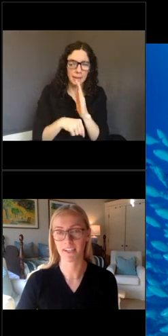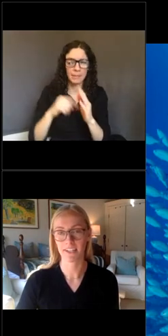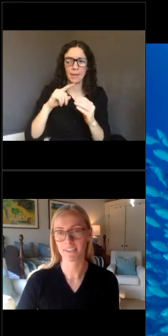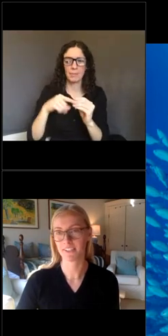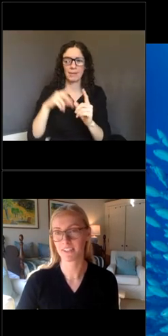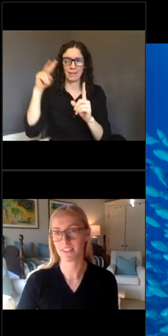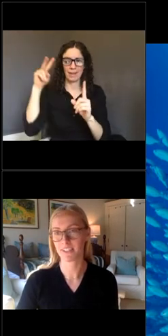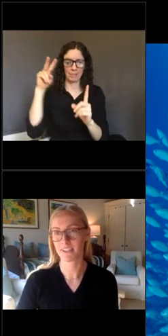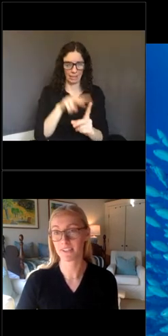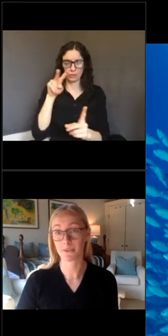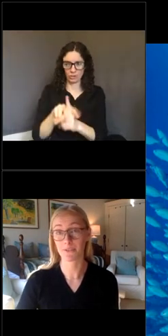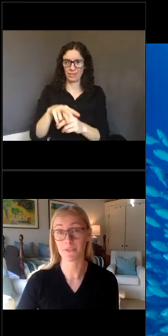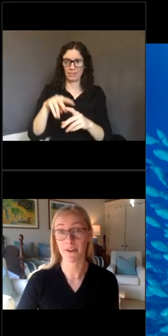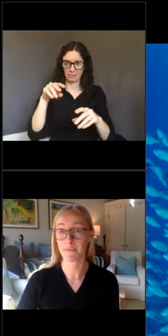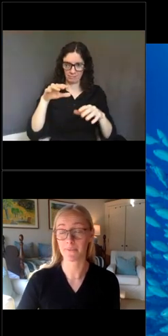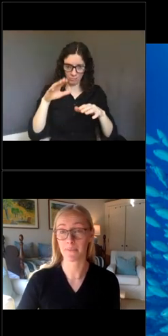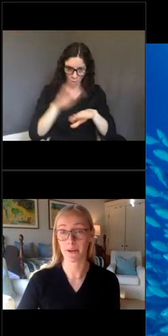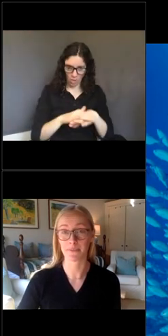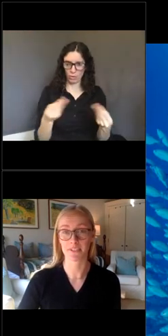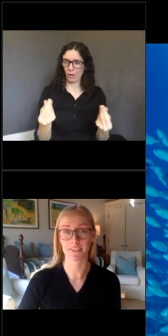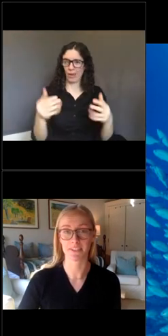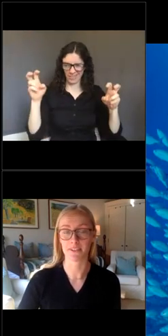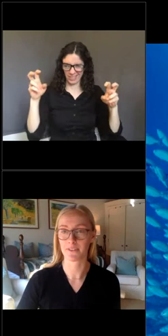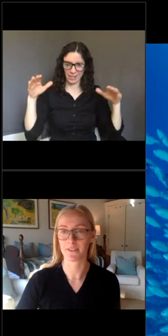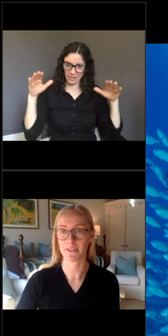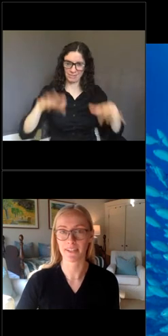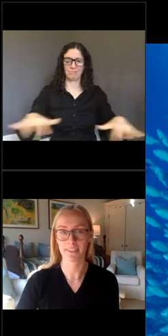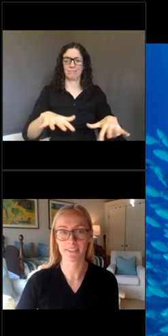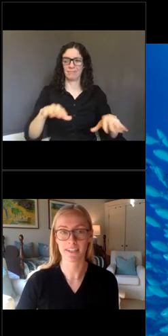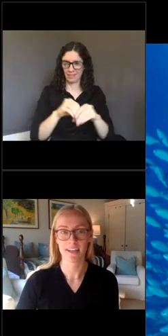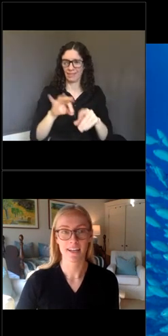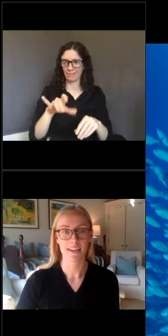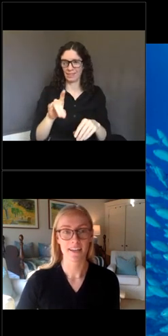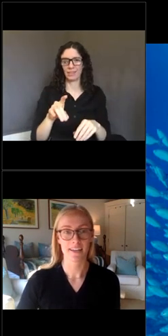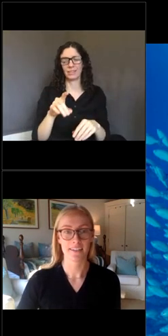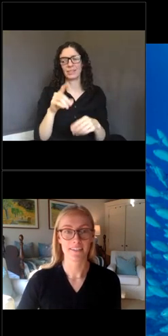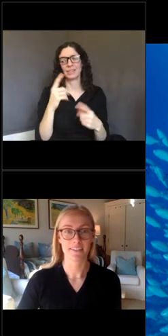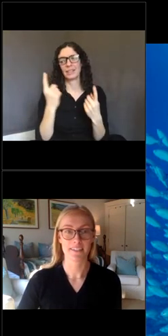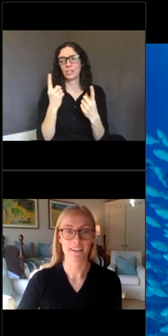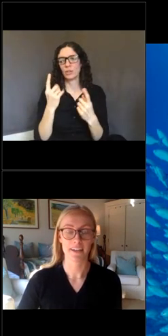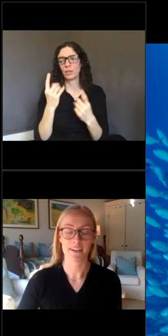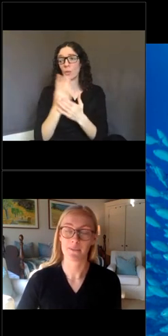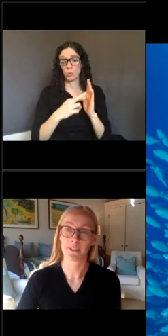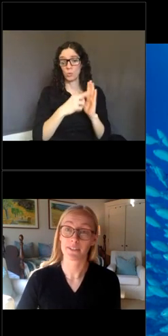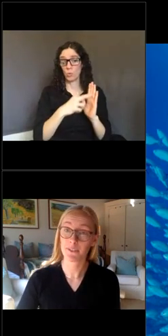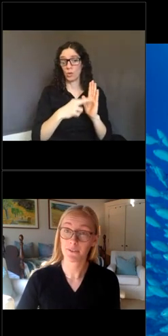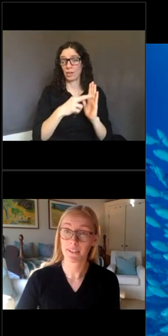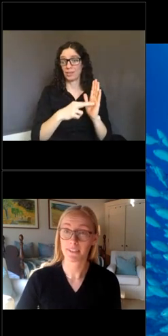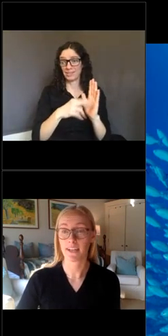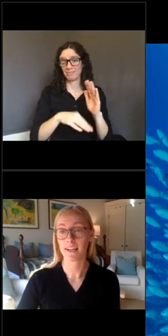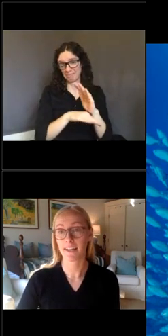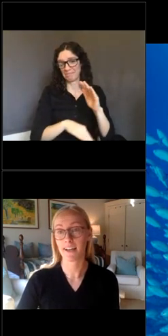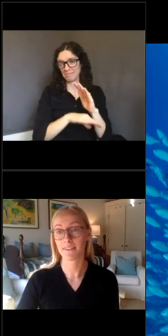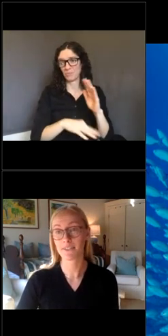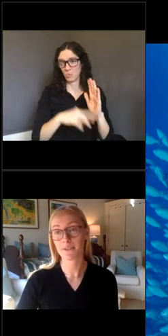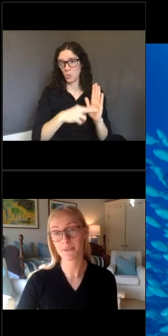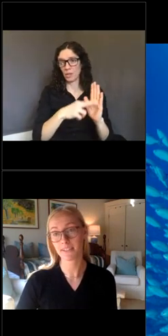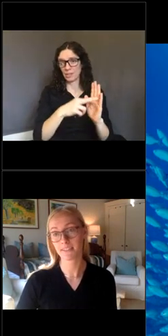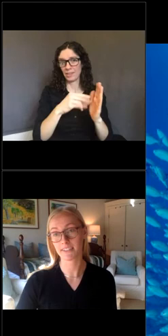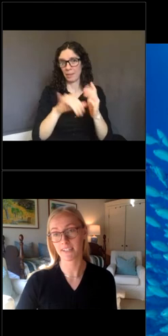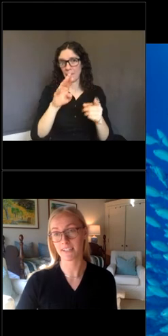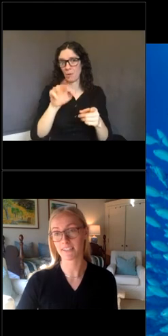applications concerning these rules of thumb that Barb's just gone through with us. And what I'll do is I